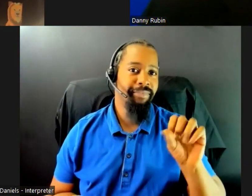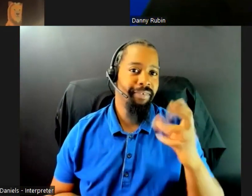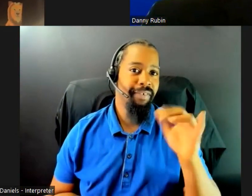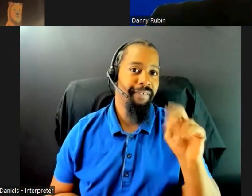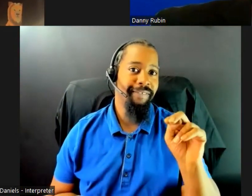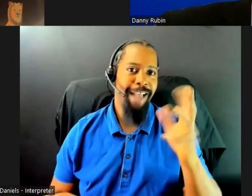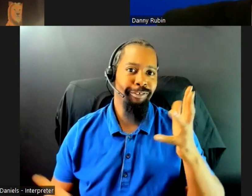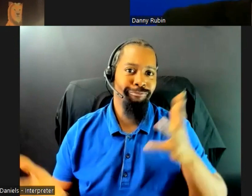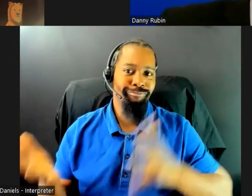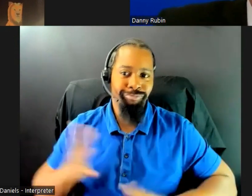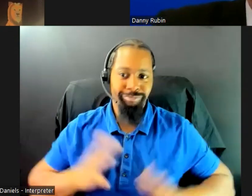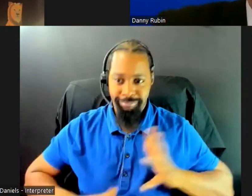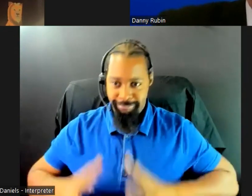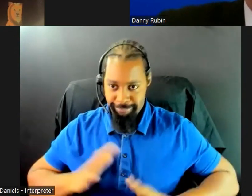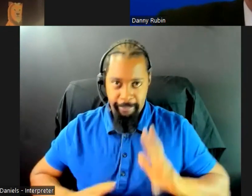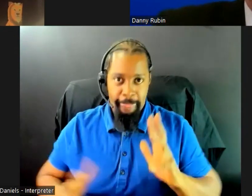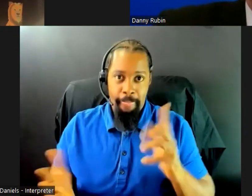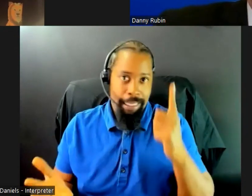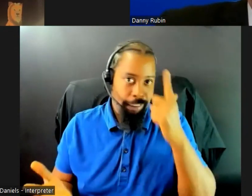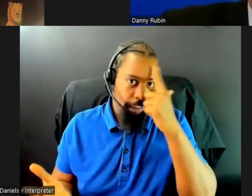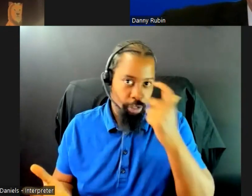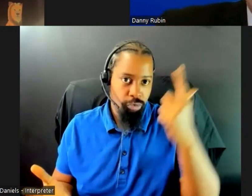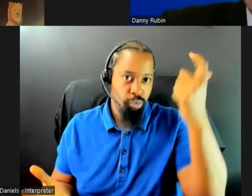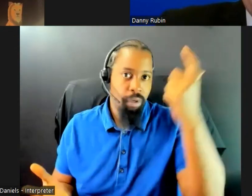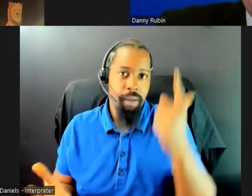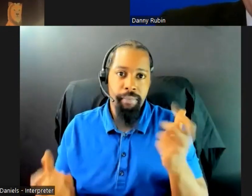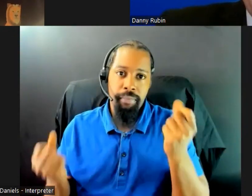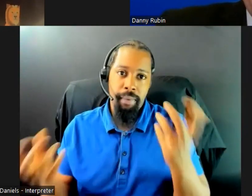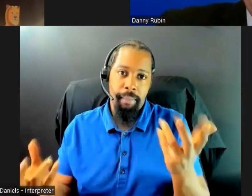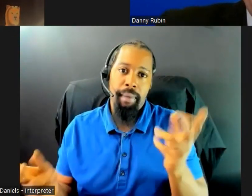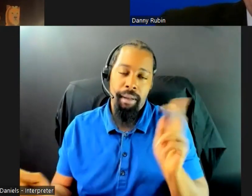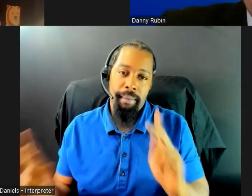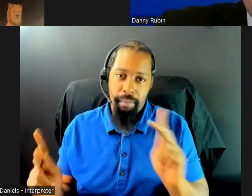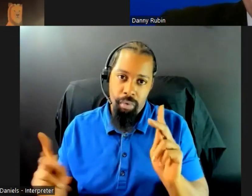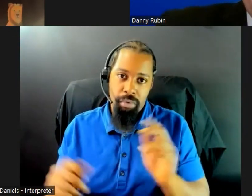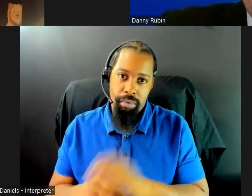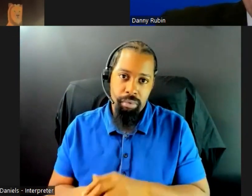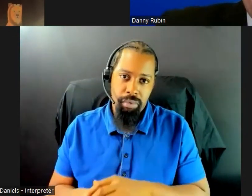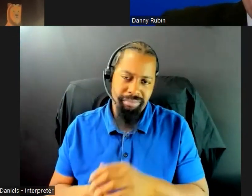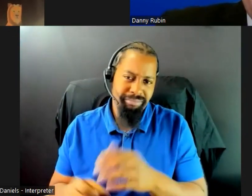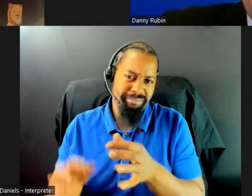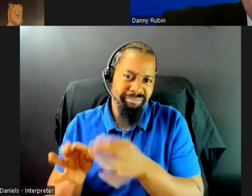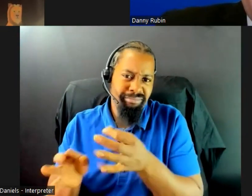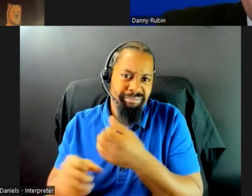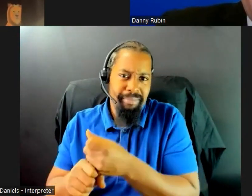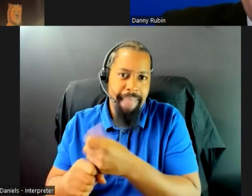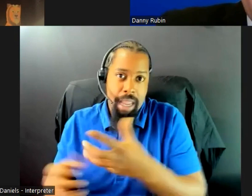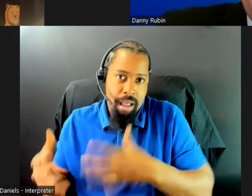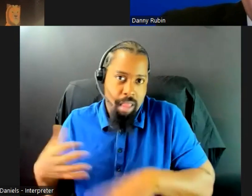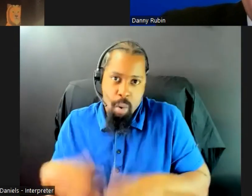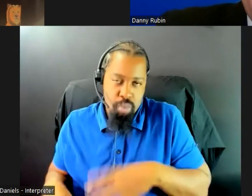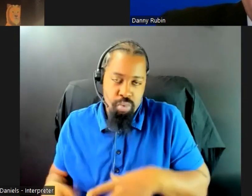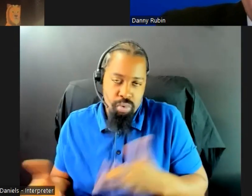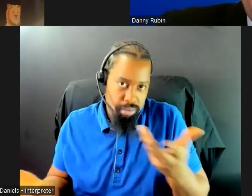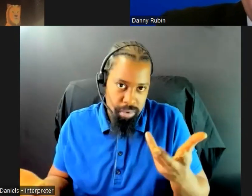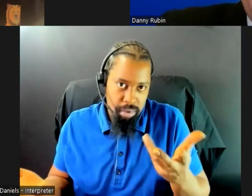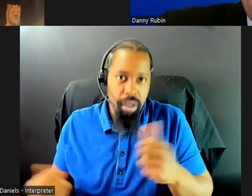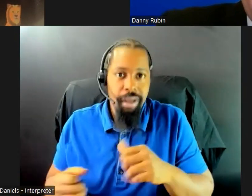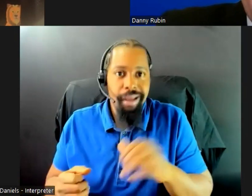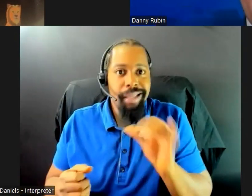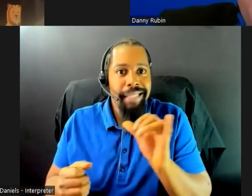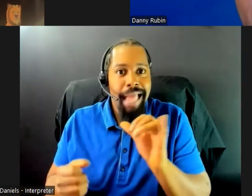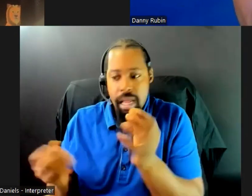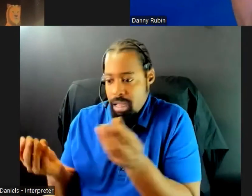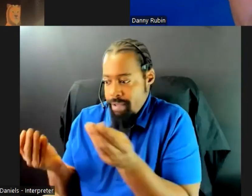a dream for many people. It's sort of a complete transformation through fabric. So